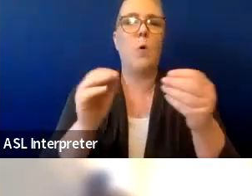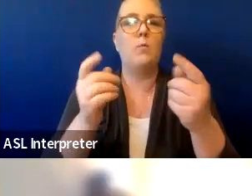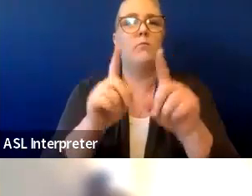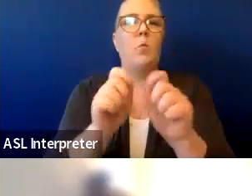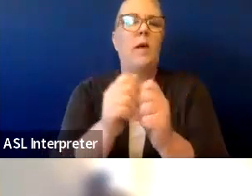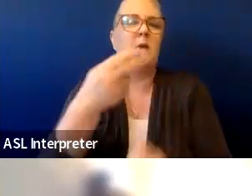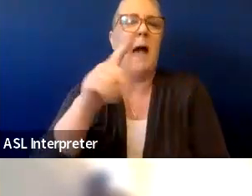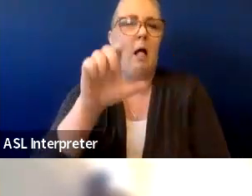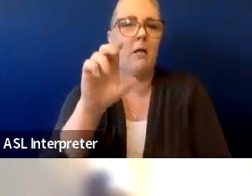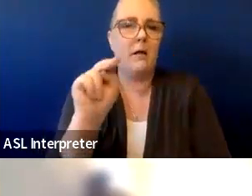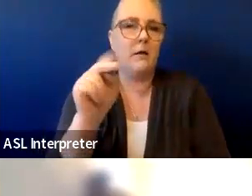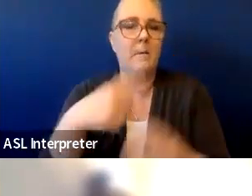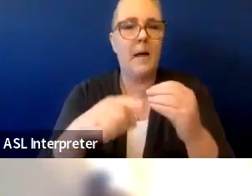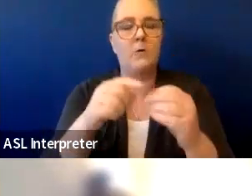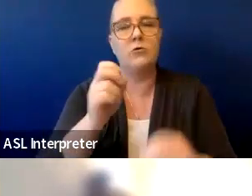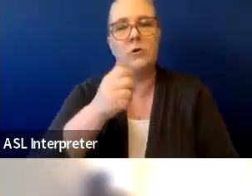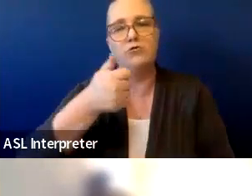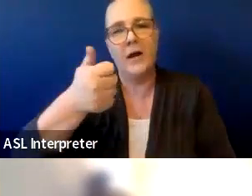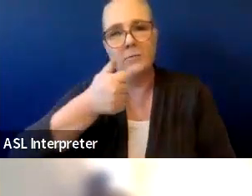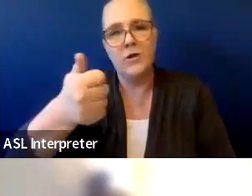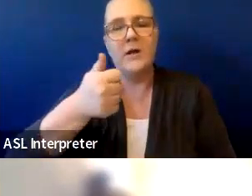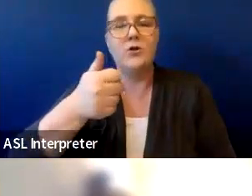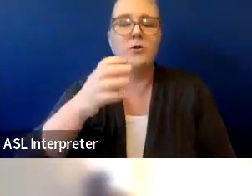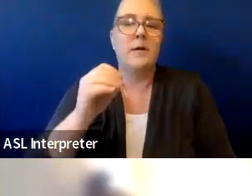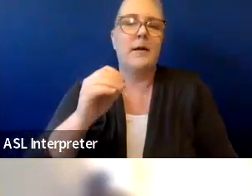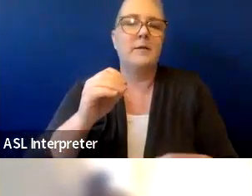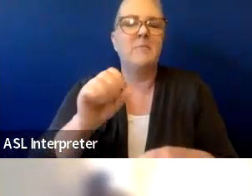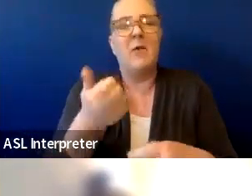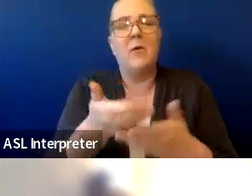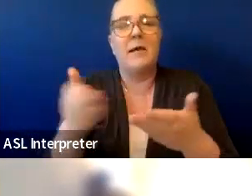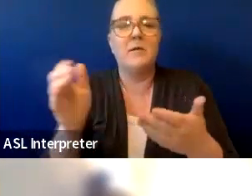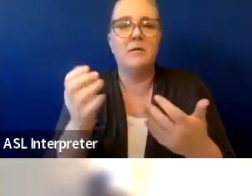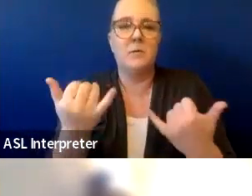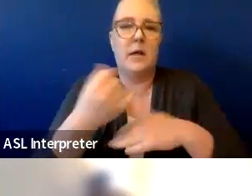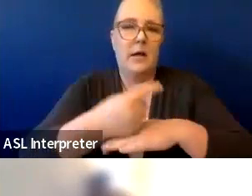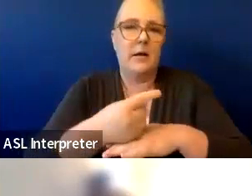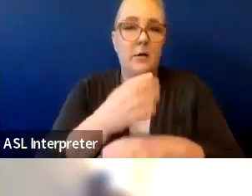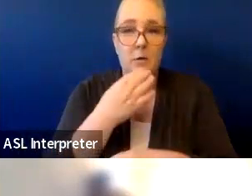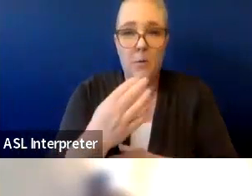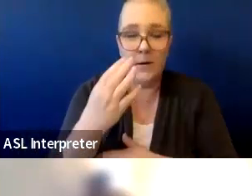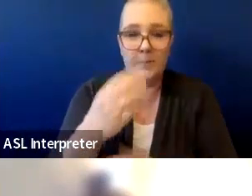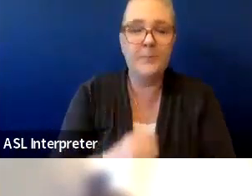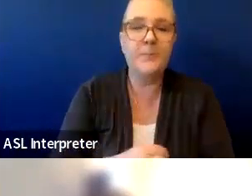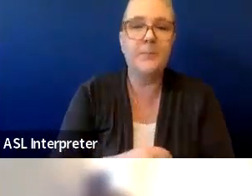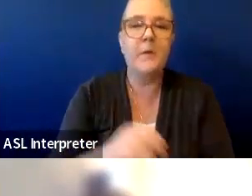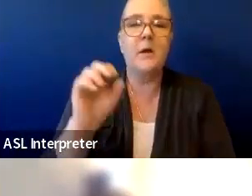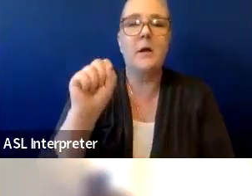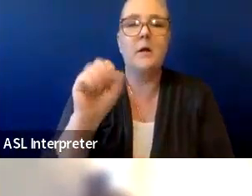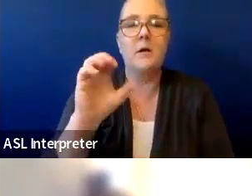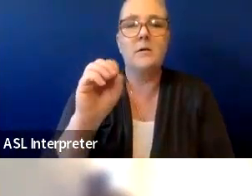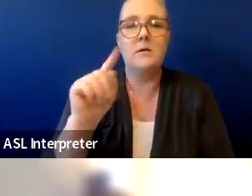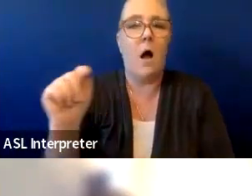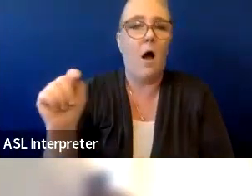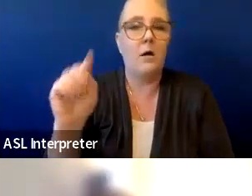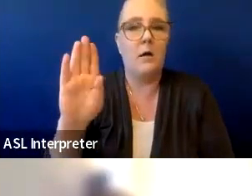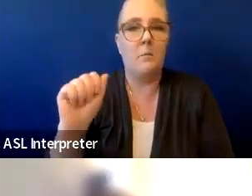our transportation and the broker and some of things of that nature today. So good morning, Marty. Good morning, Scott Barr. Scott